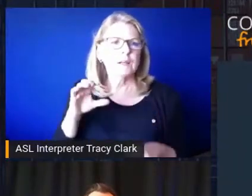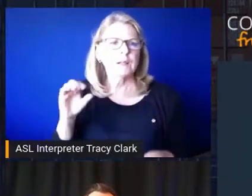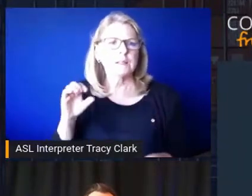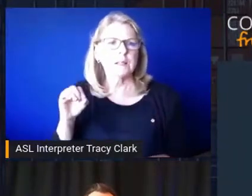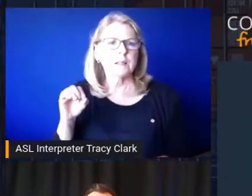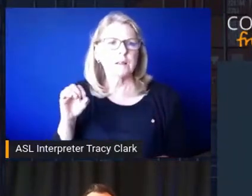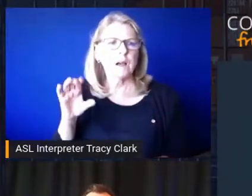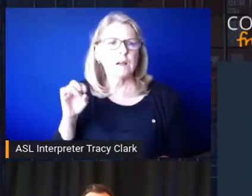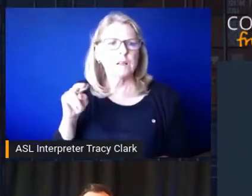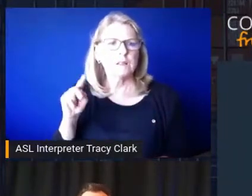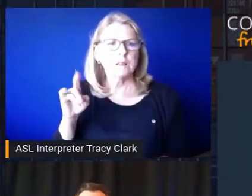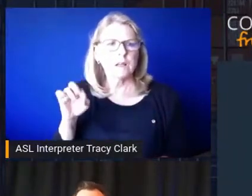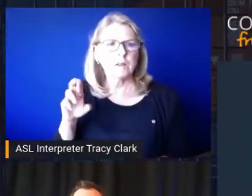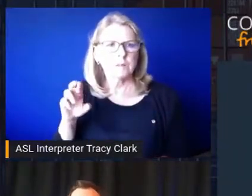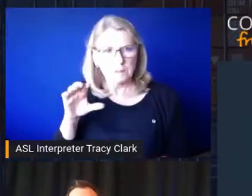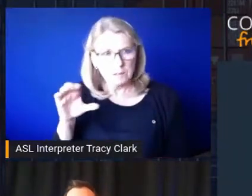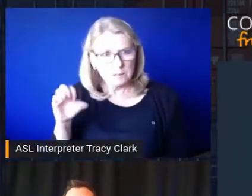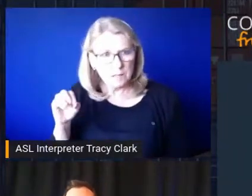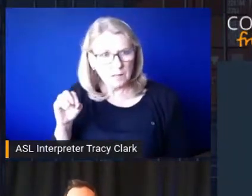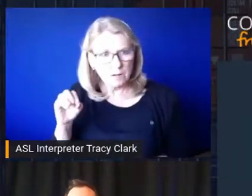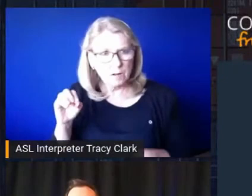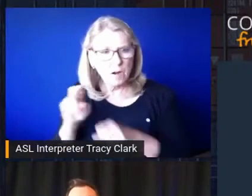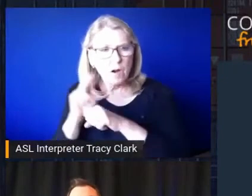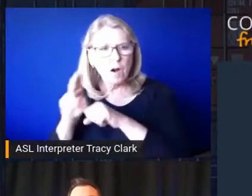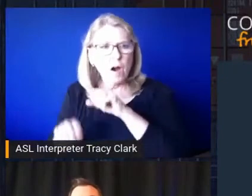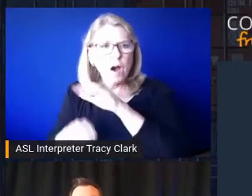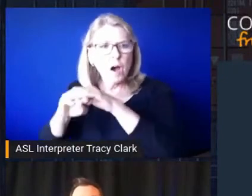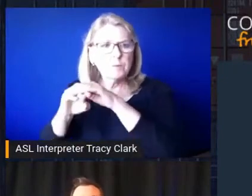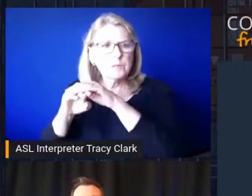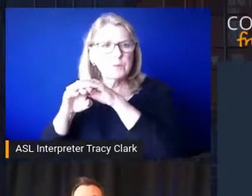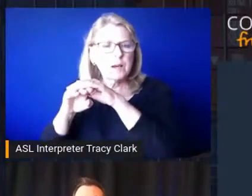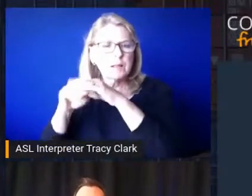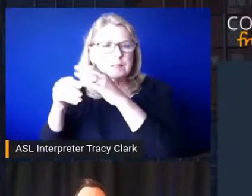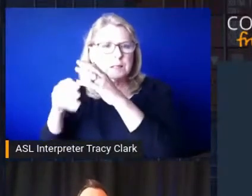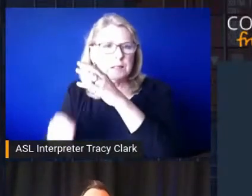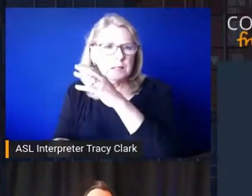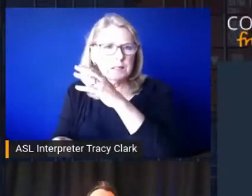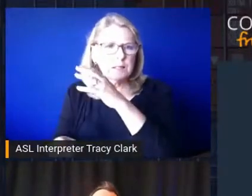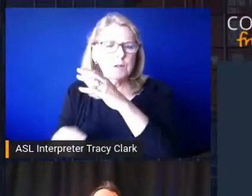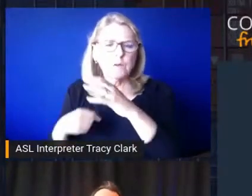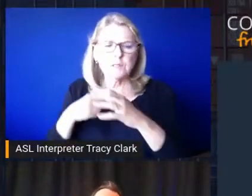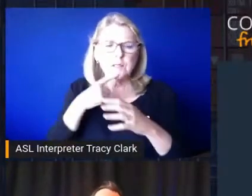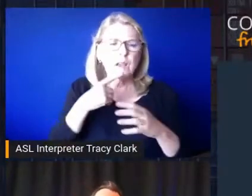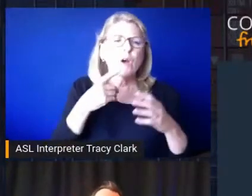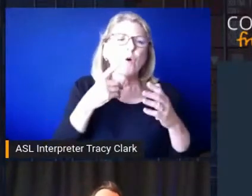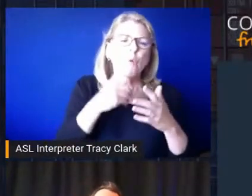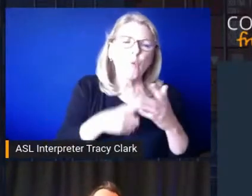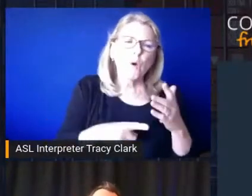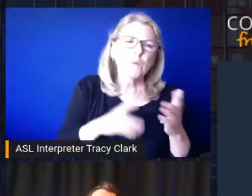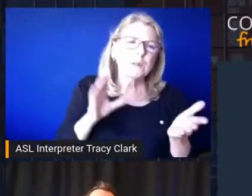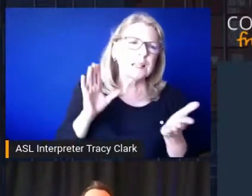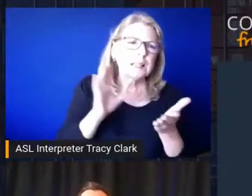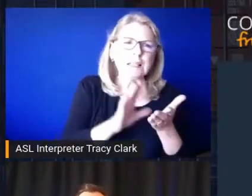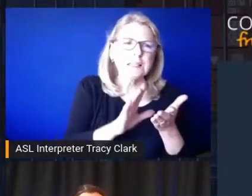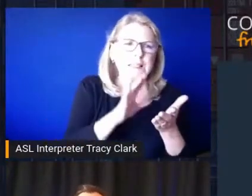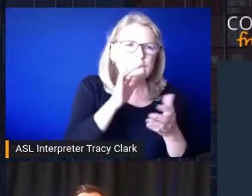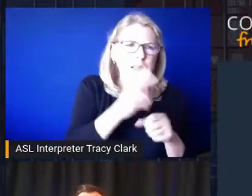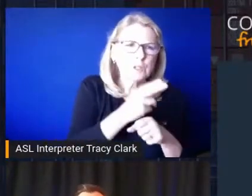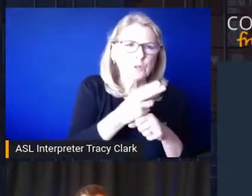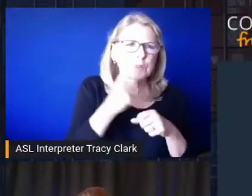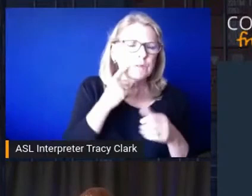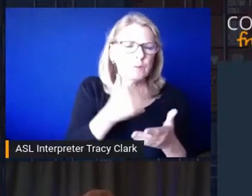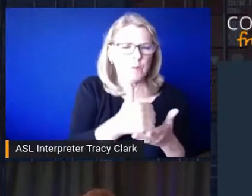So the question is, what would be the reason not to use Bottlerocket compared to it? So that's the kind of feedback that we would